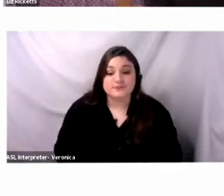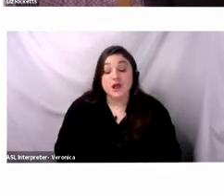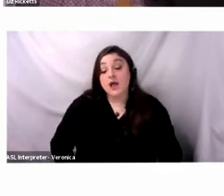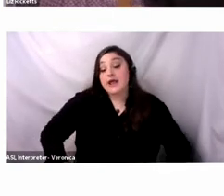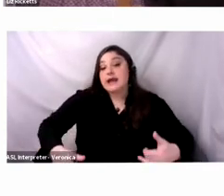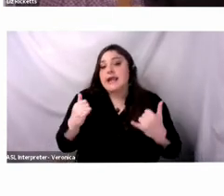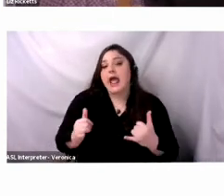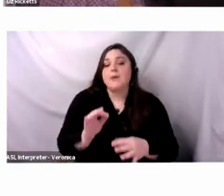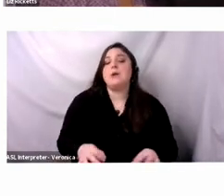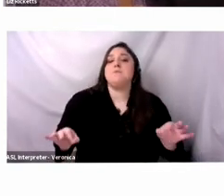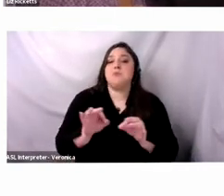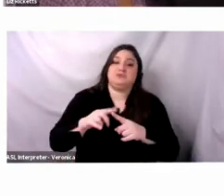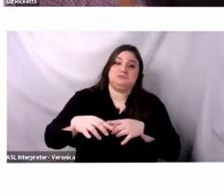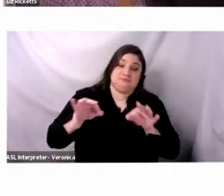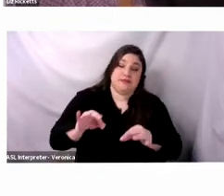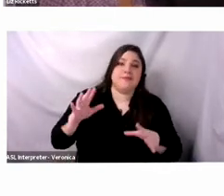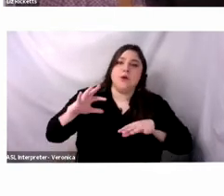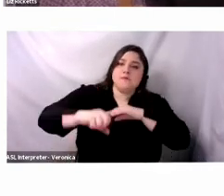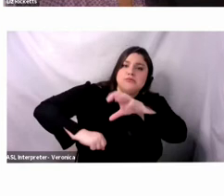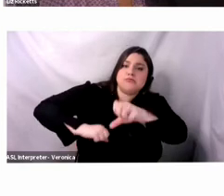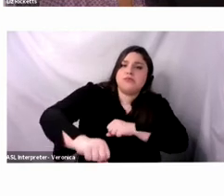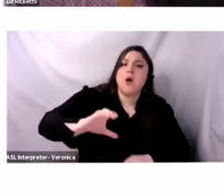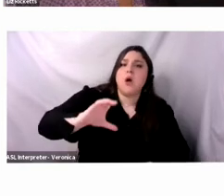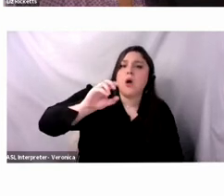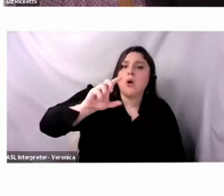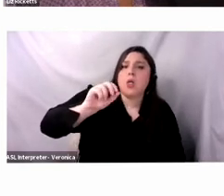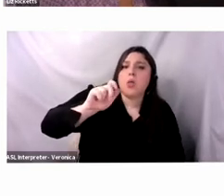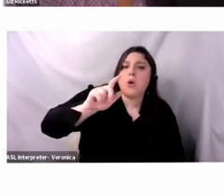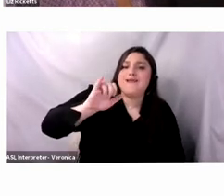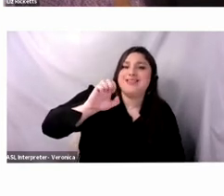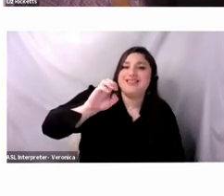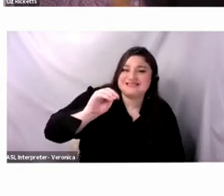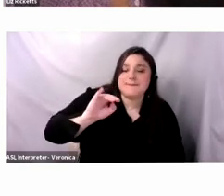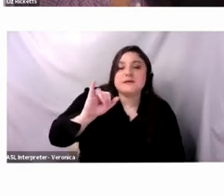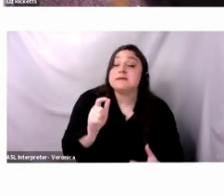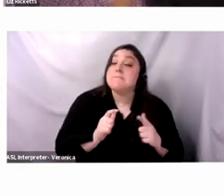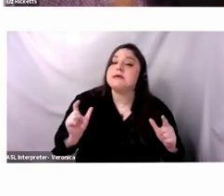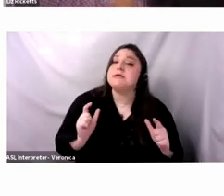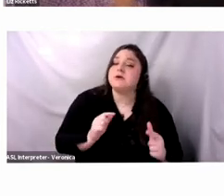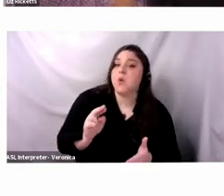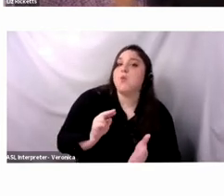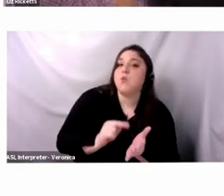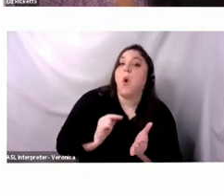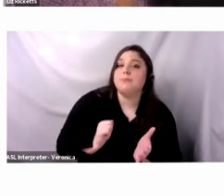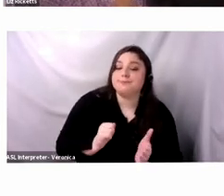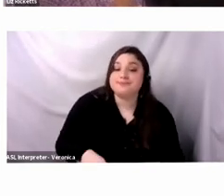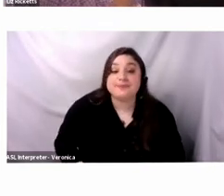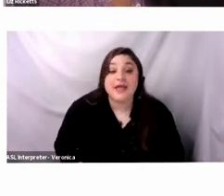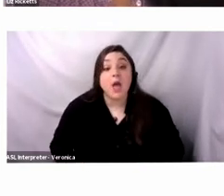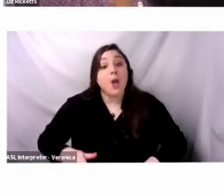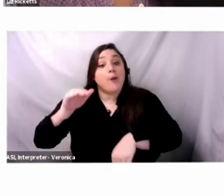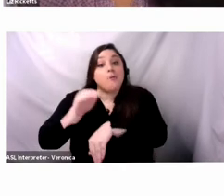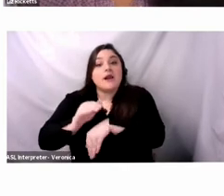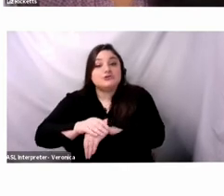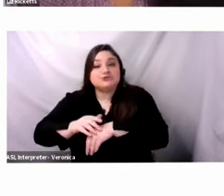That is how it dominates. And dress codes play a big role here. The British utilized both education and religion to